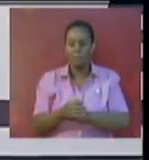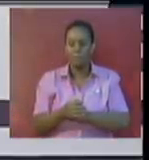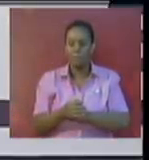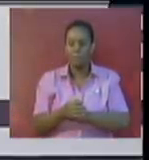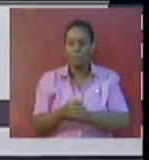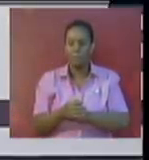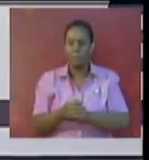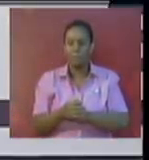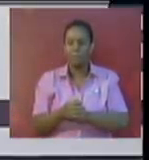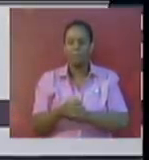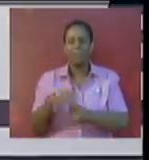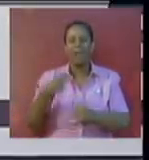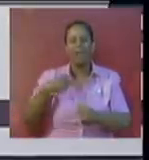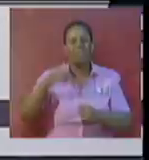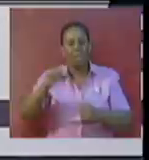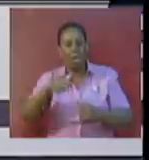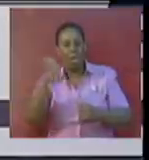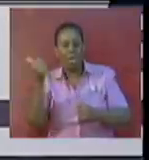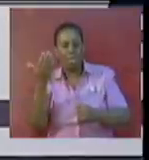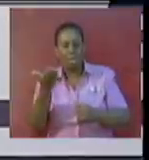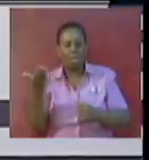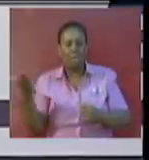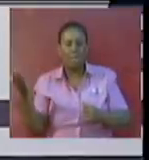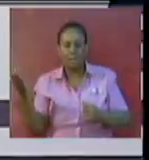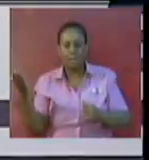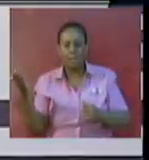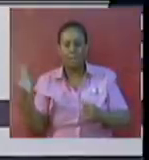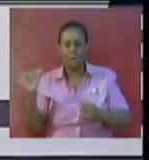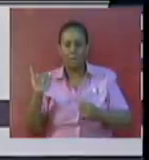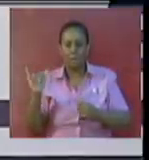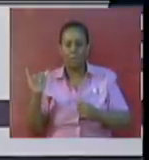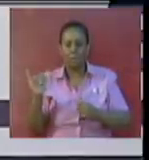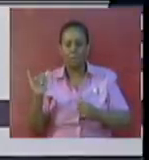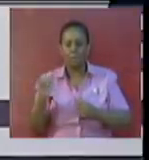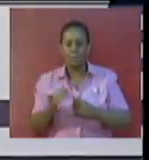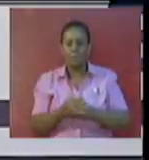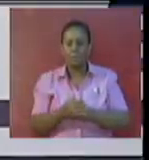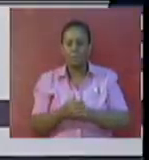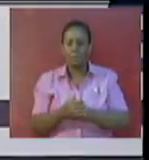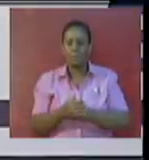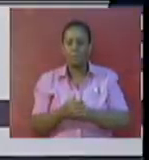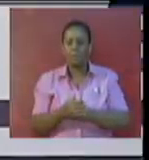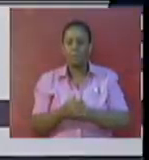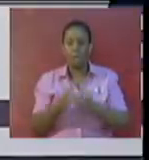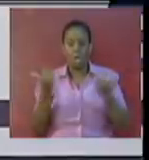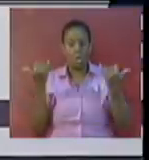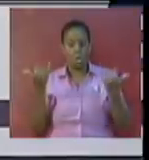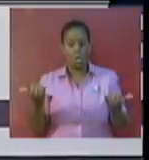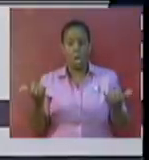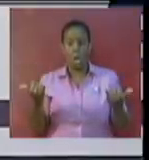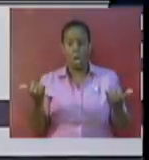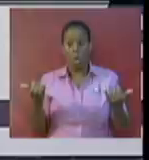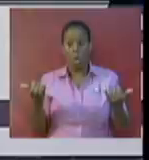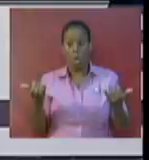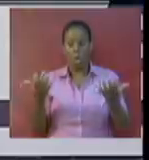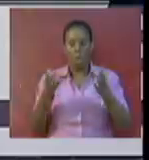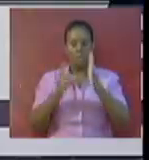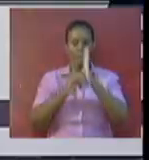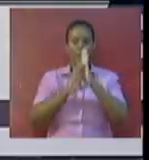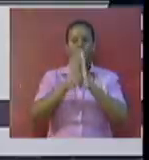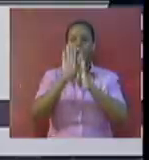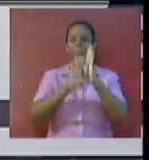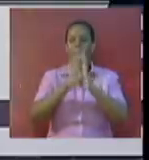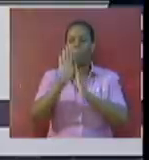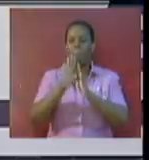working on, which we will spread and we will share soon enough. Of course, one of the things which we mentioned previously, which is